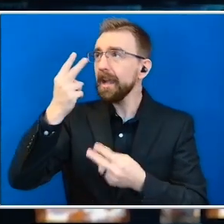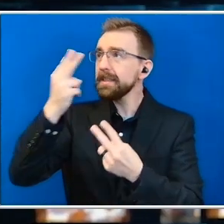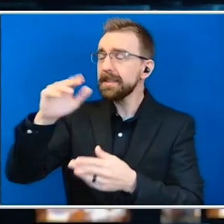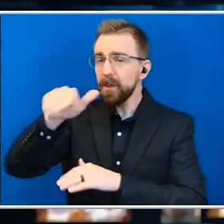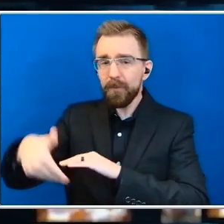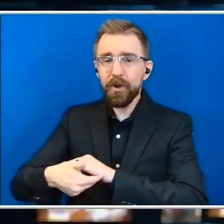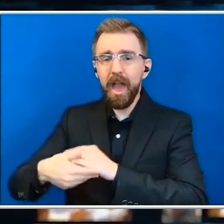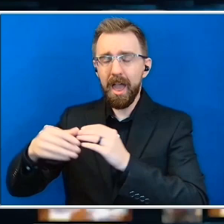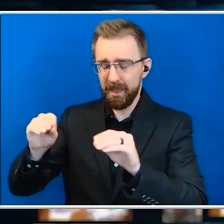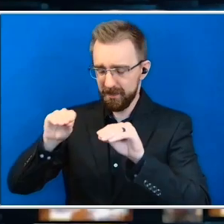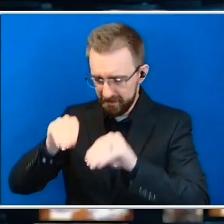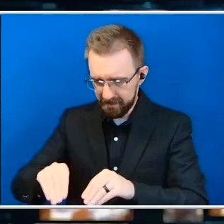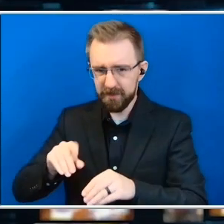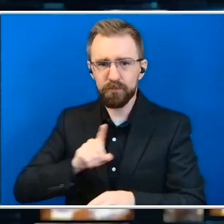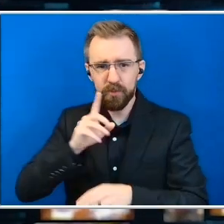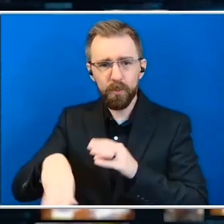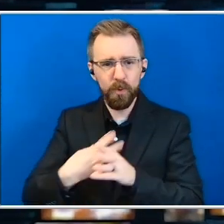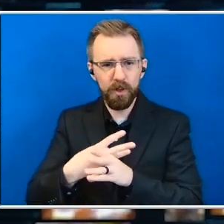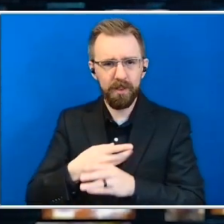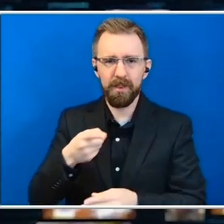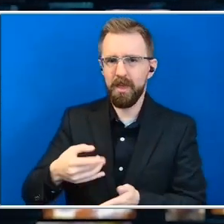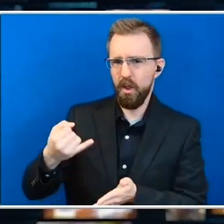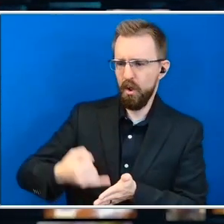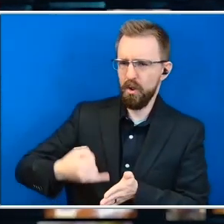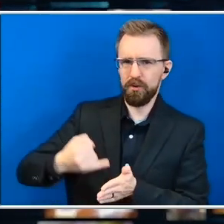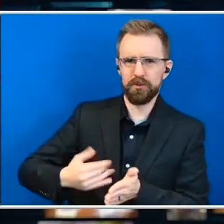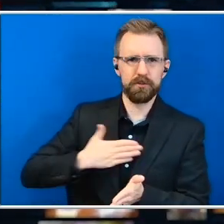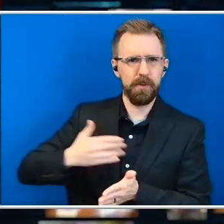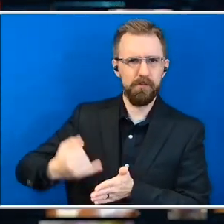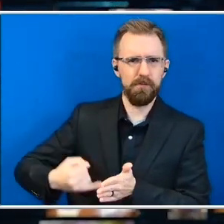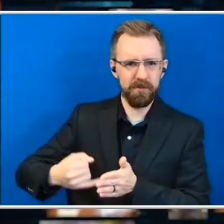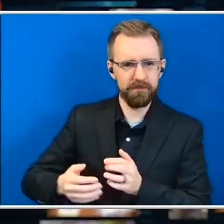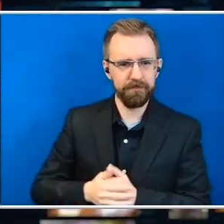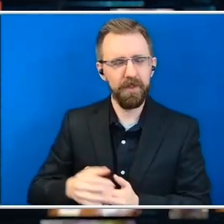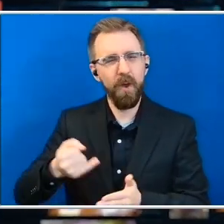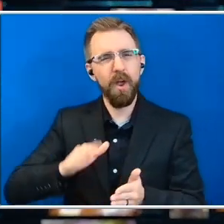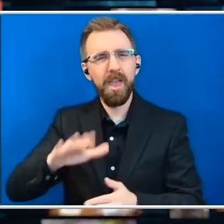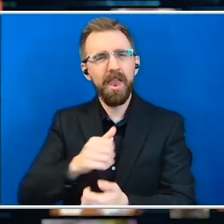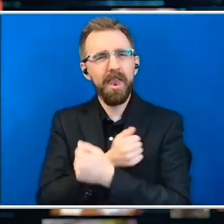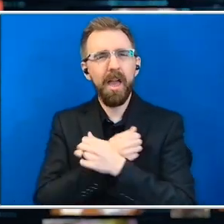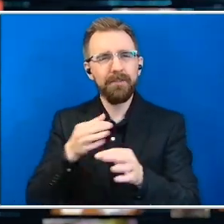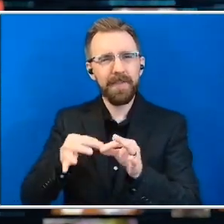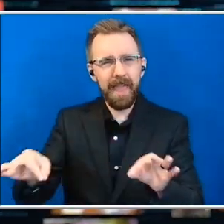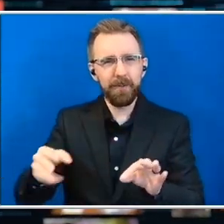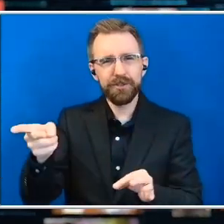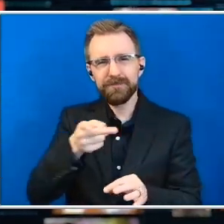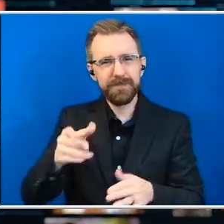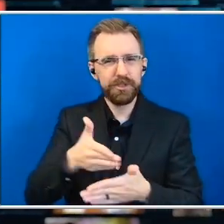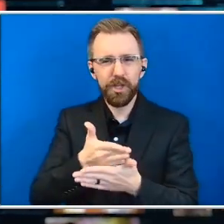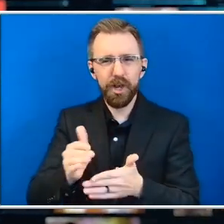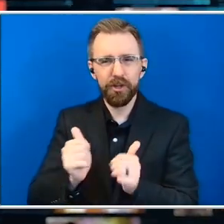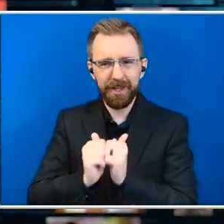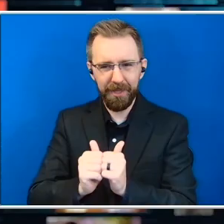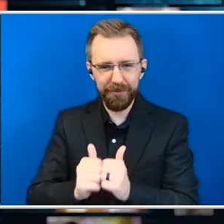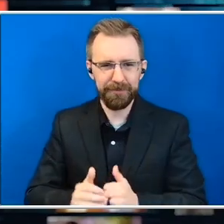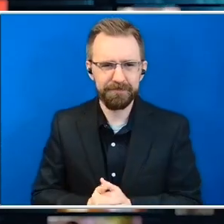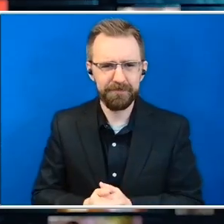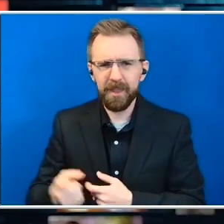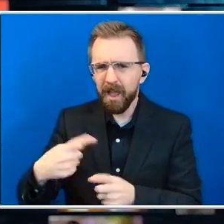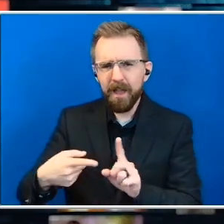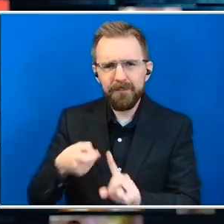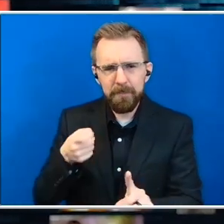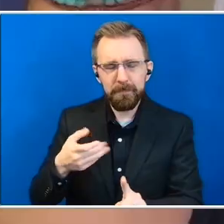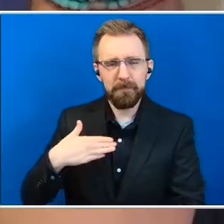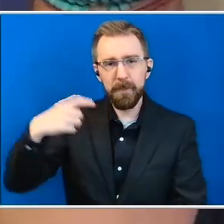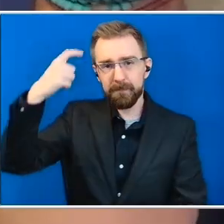Art. Art has become one of the love languages Carlos and his dad share together. Where'd it come from? My brain, it